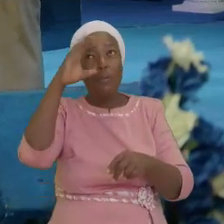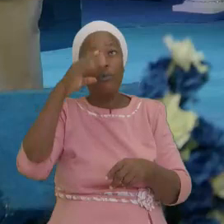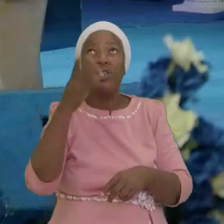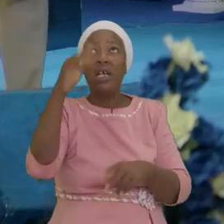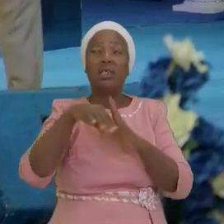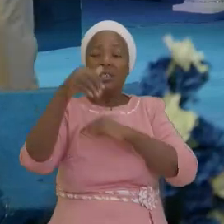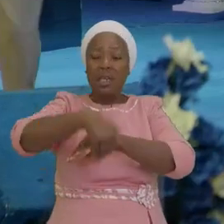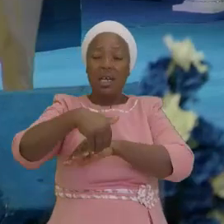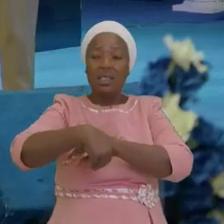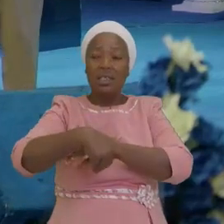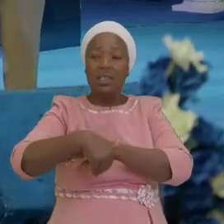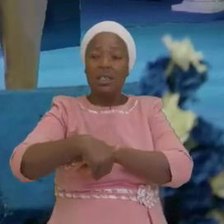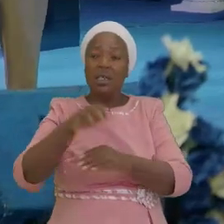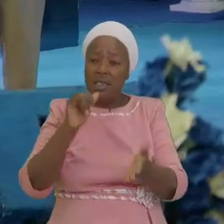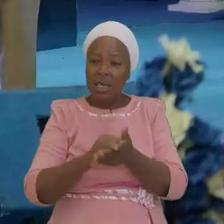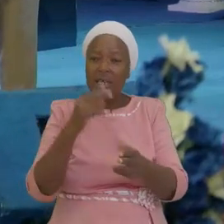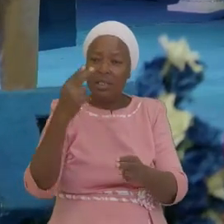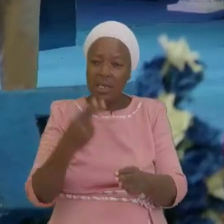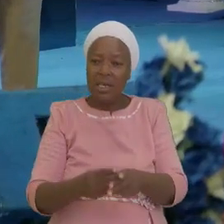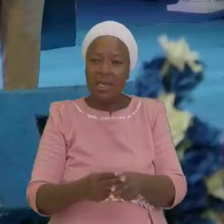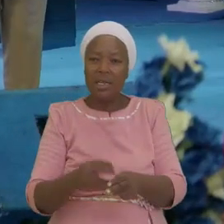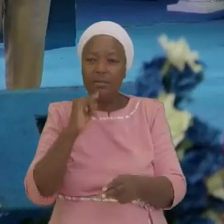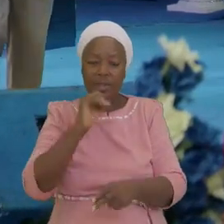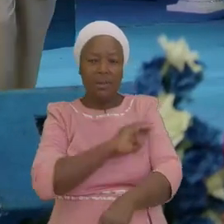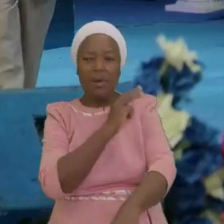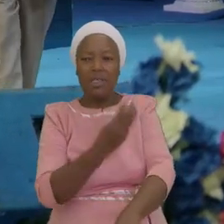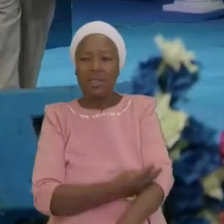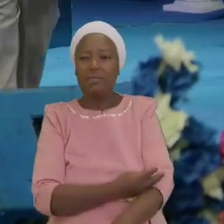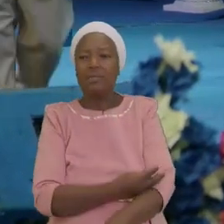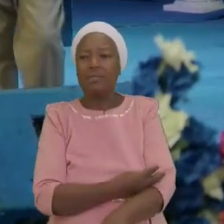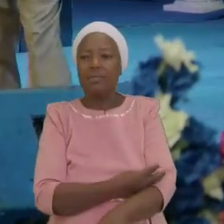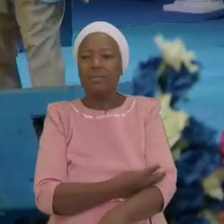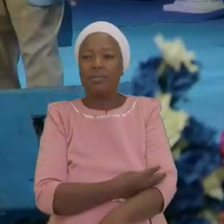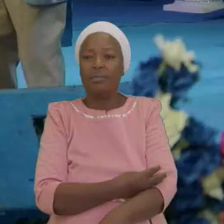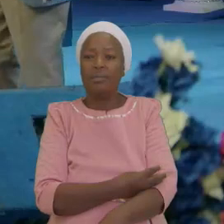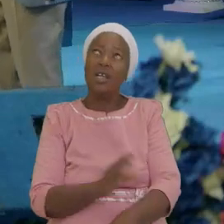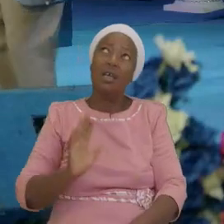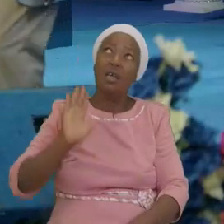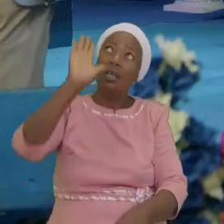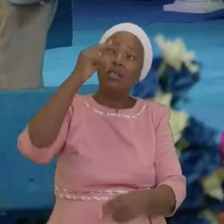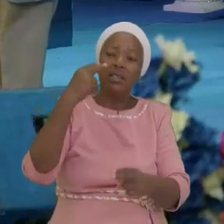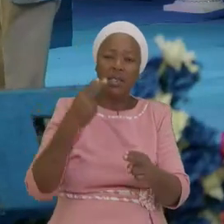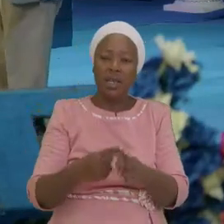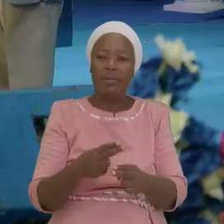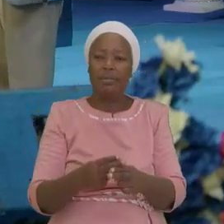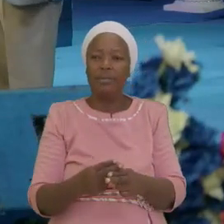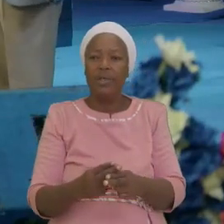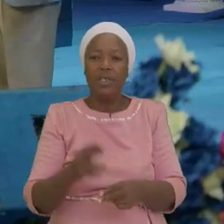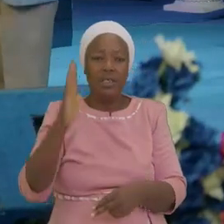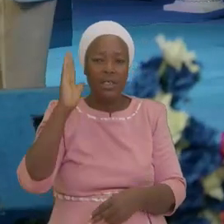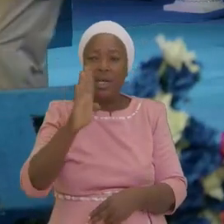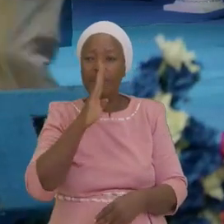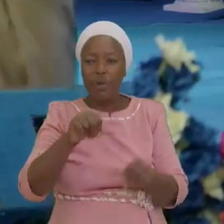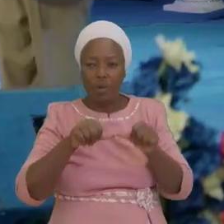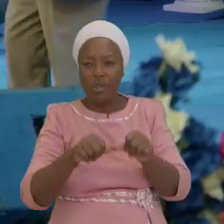night. That name is mighty. His name shall be